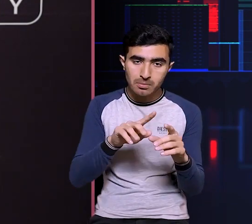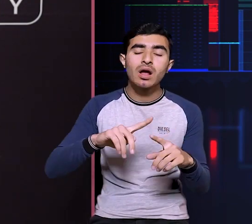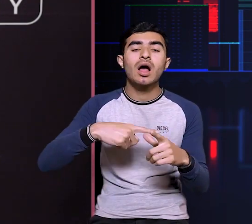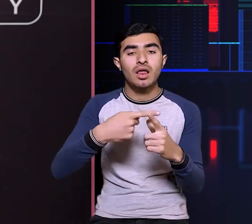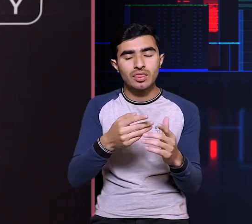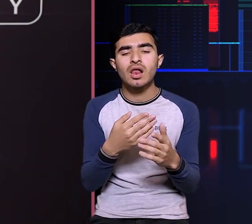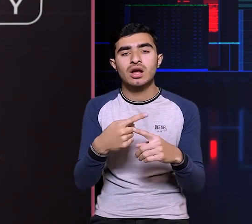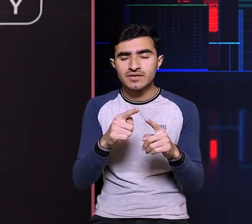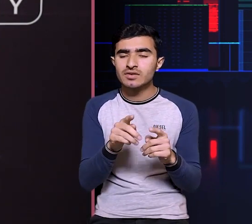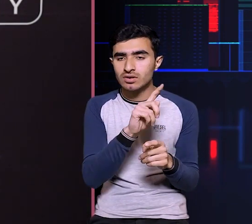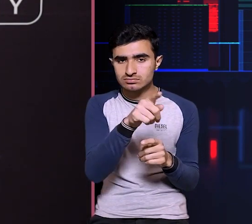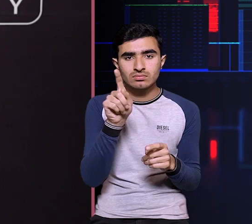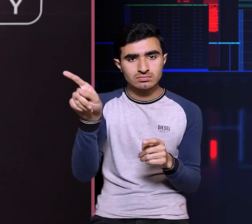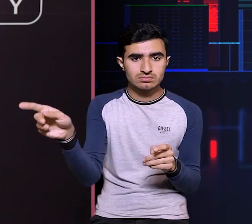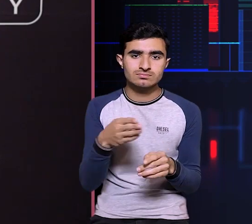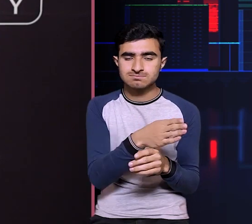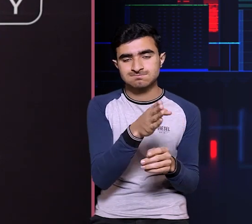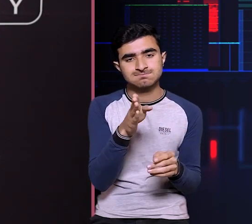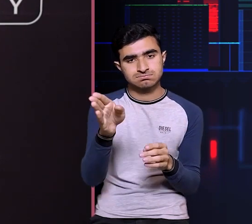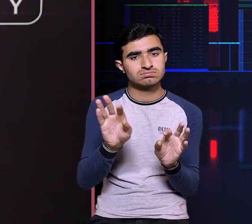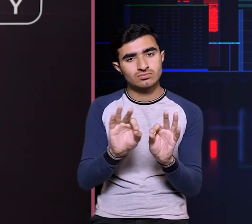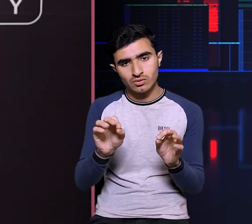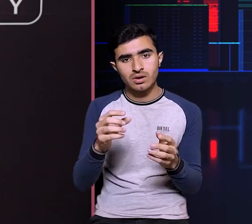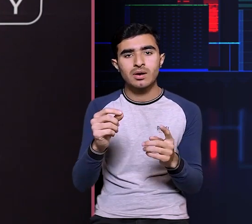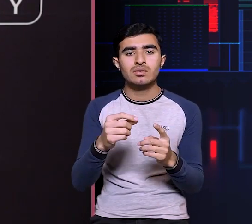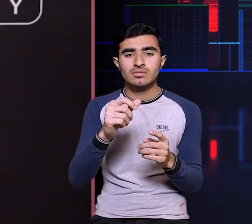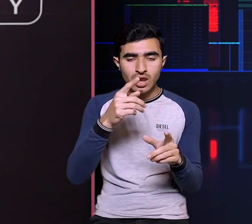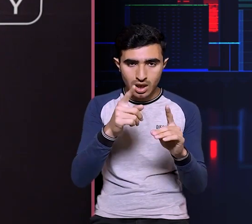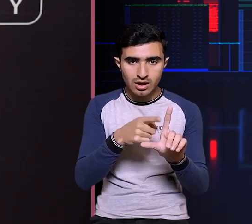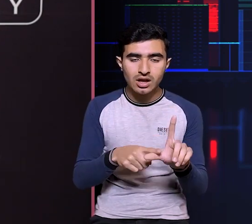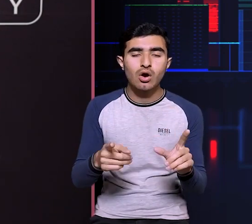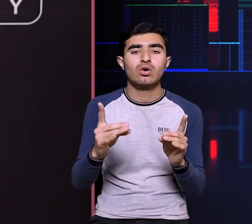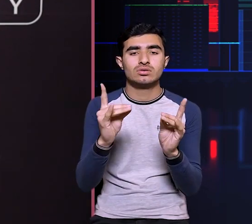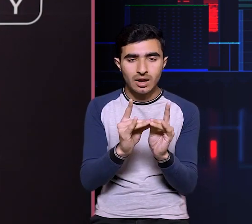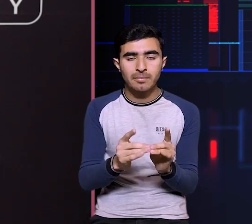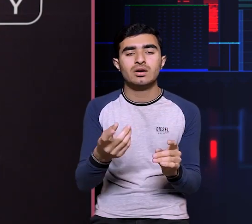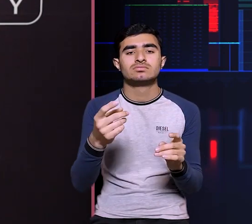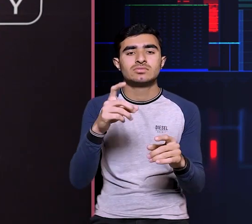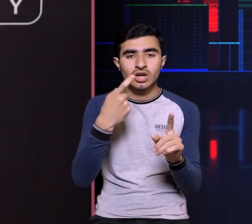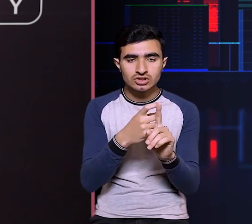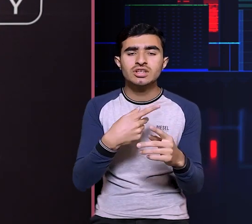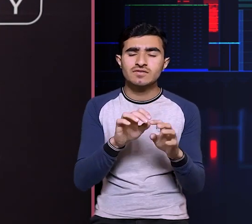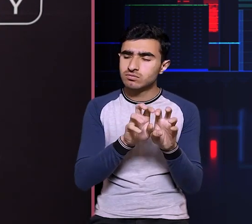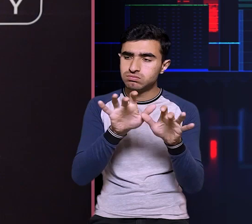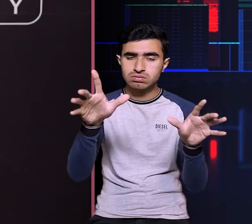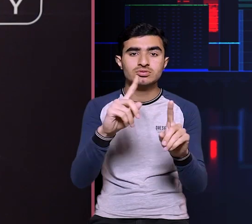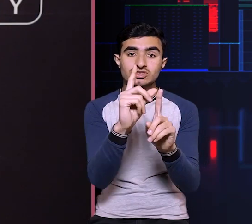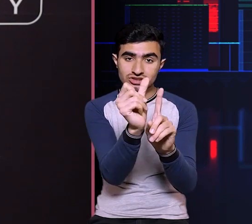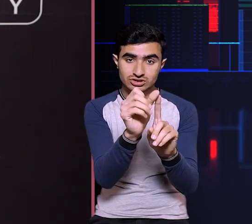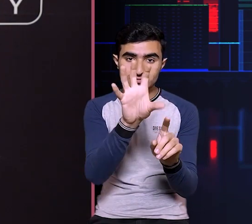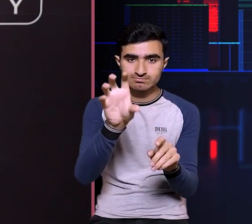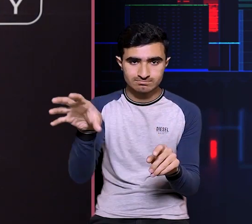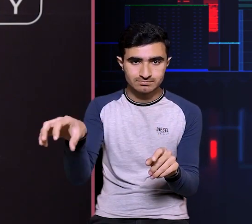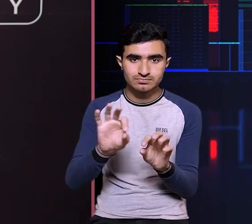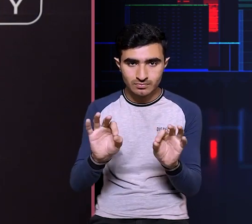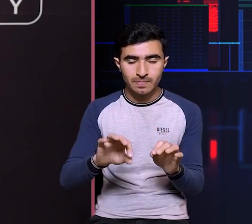and we are all voters in Federation of Chambers. I mean, we have the voting right. So the power has come to